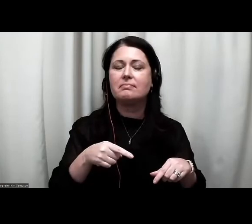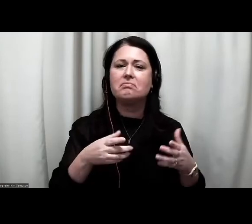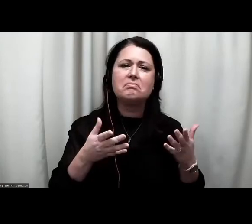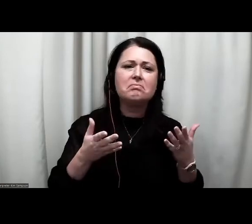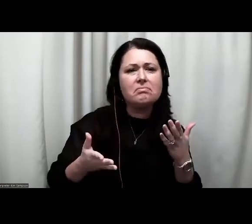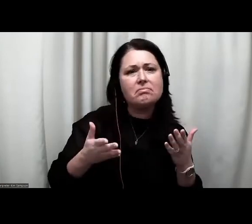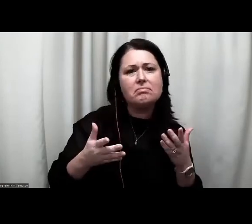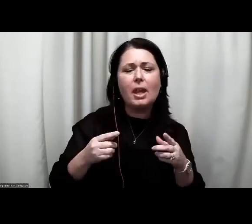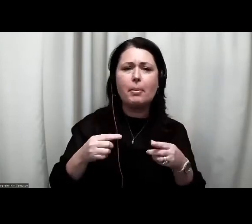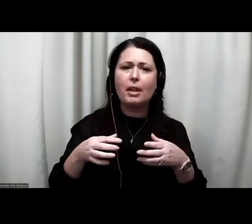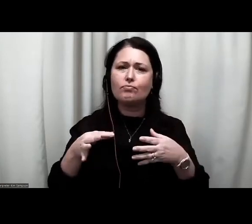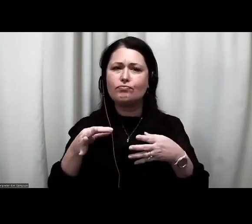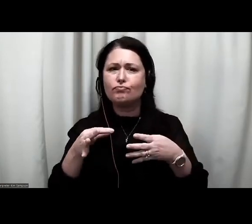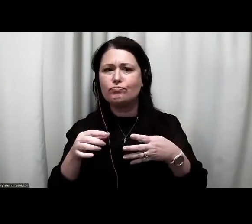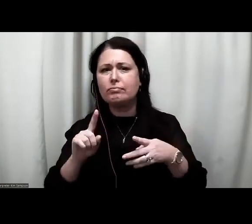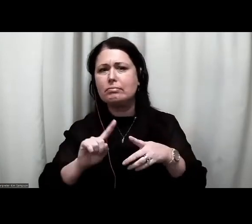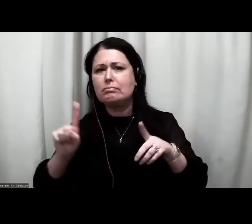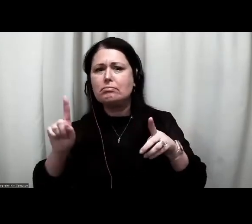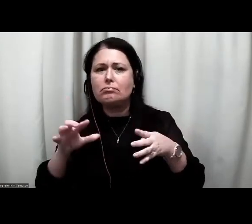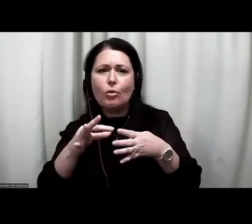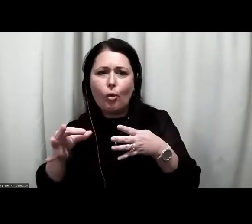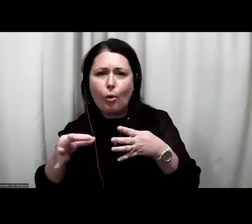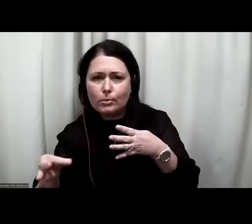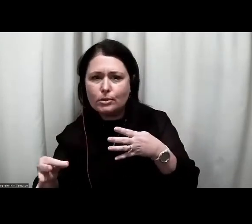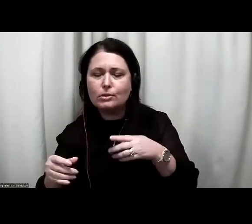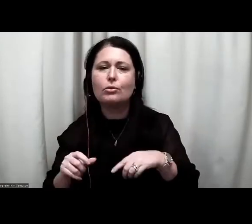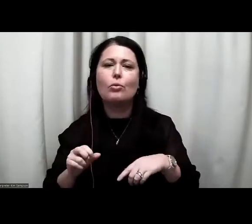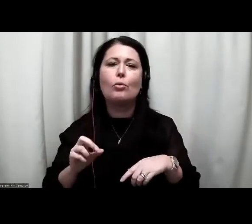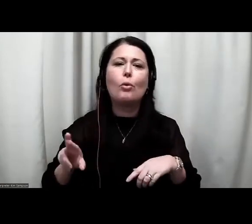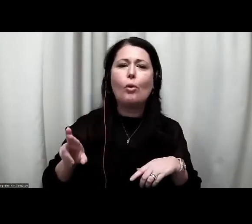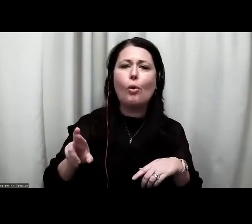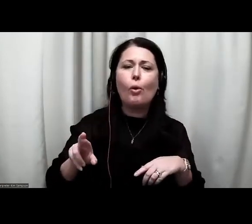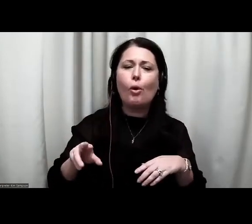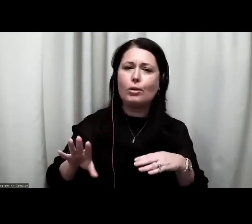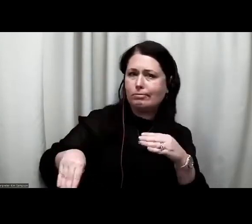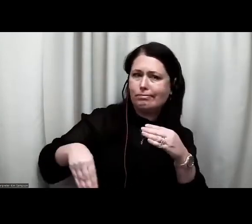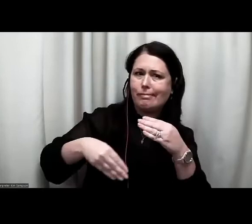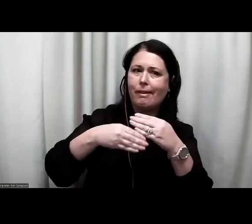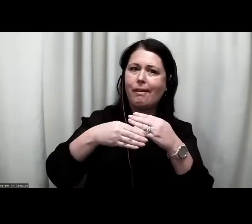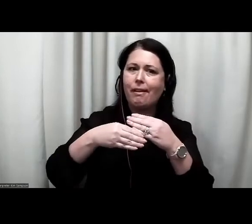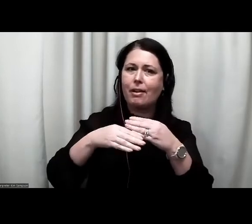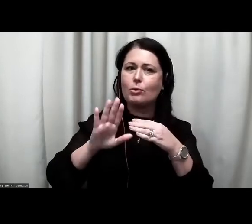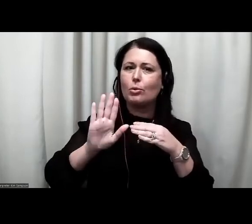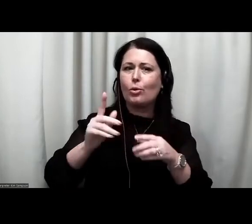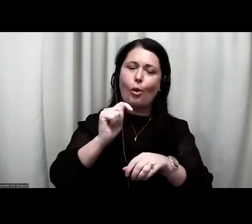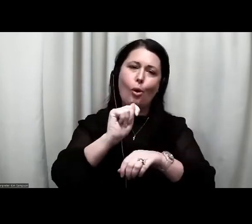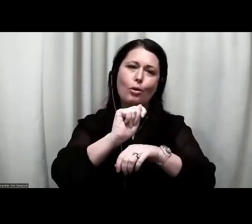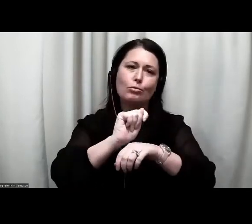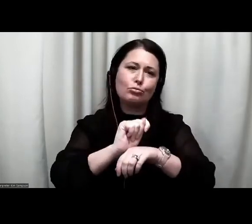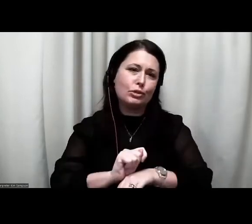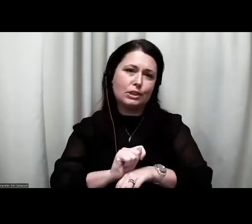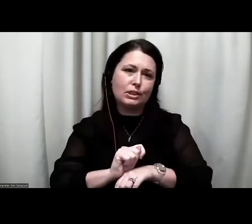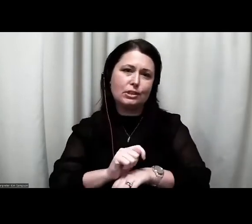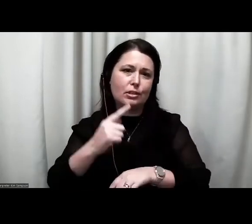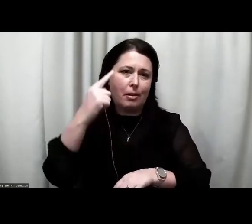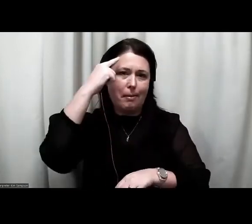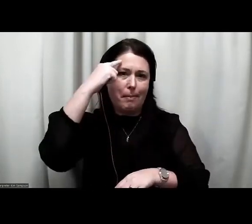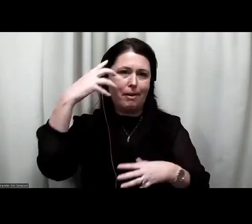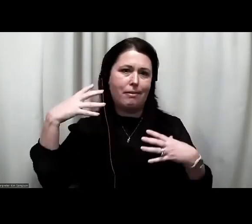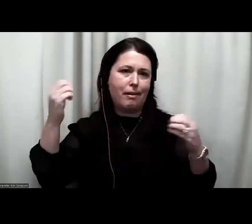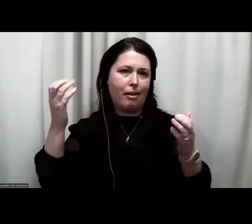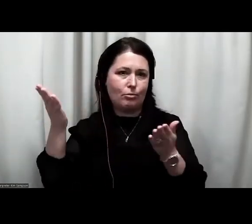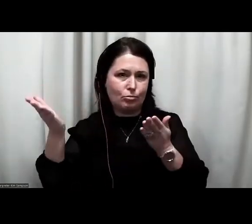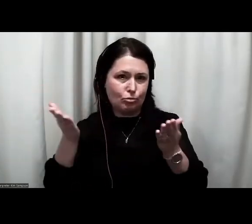maybe alternative and or supplement to traditional mental health